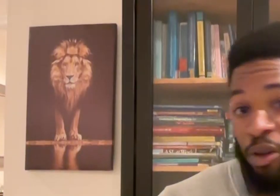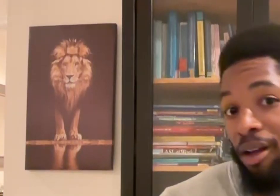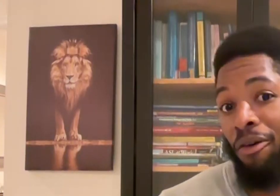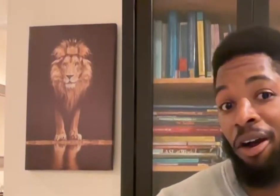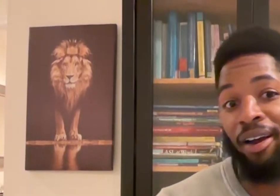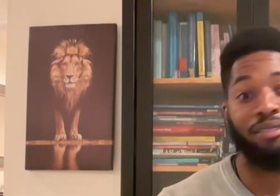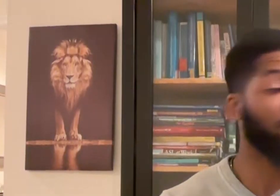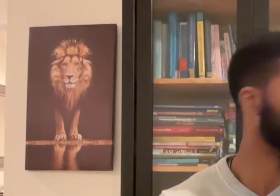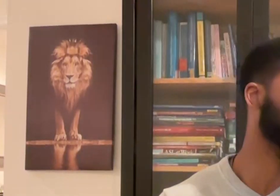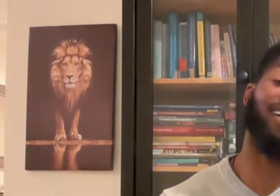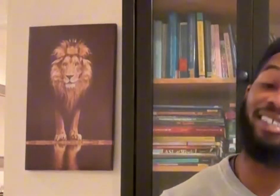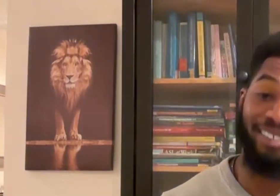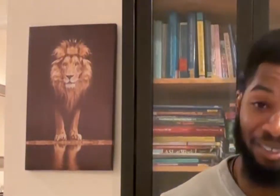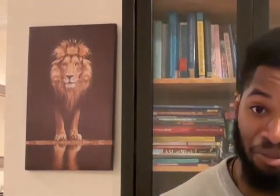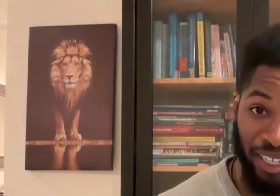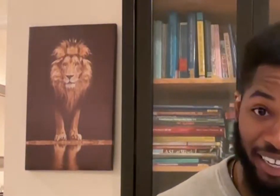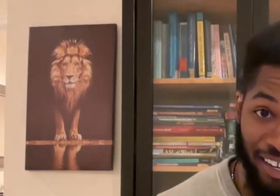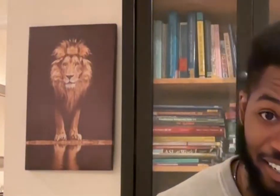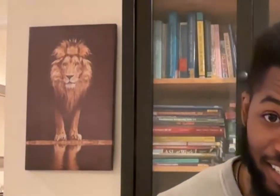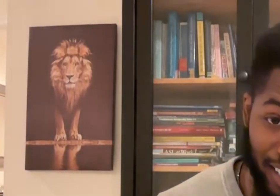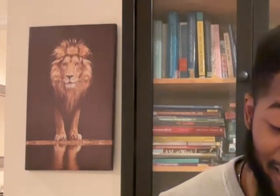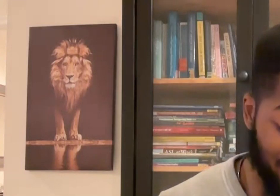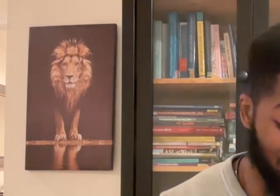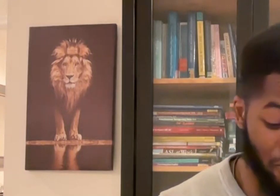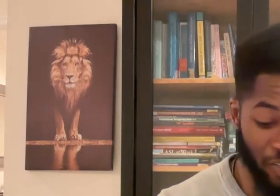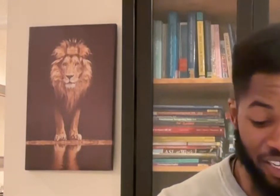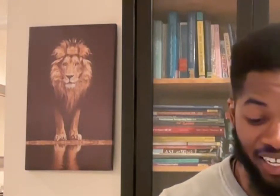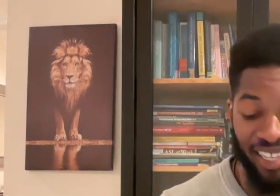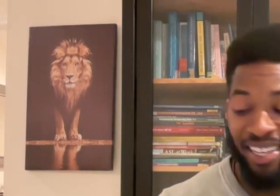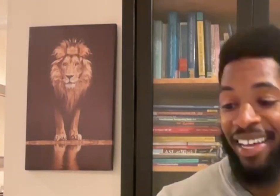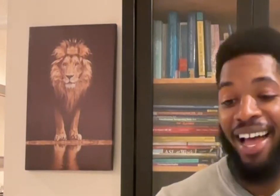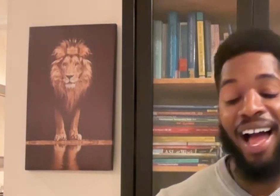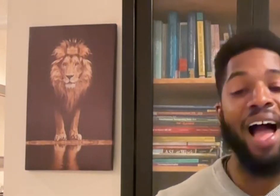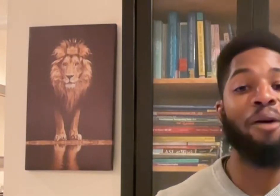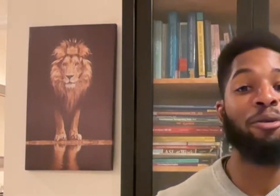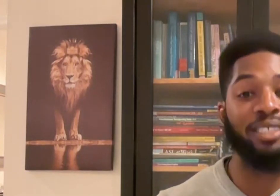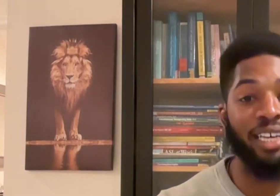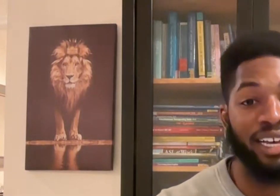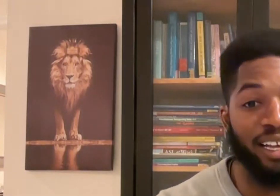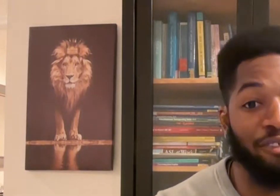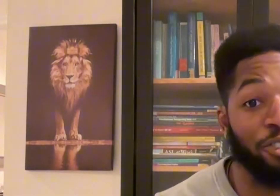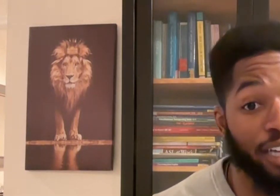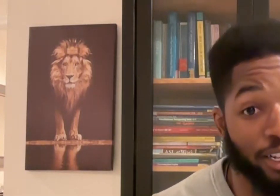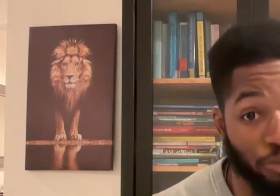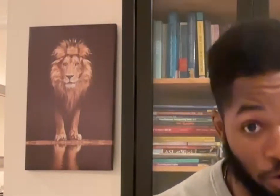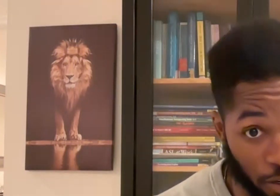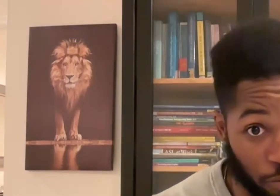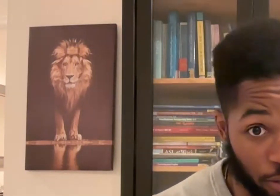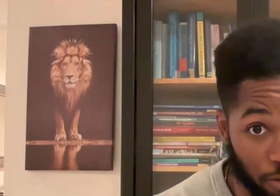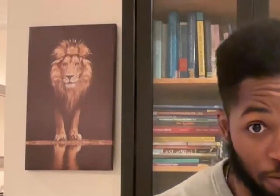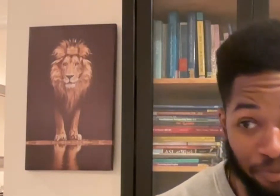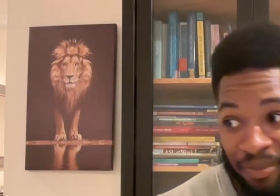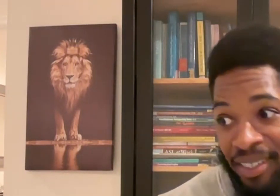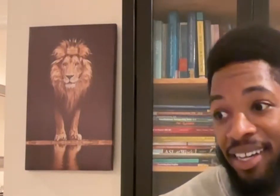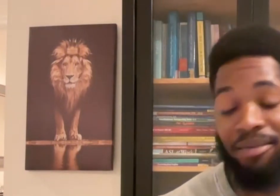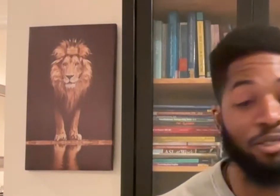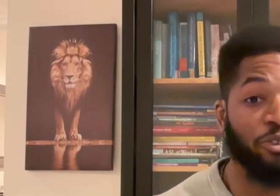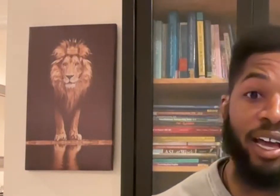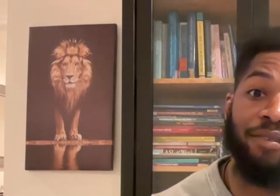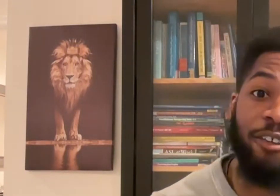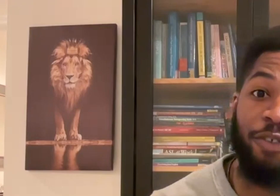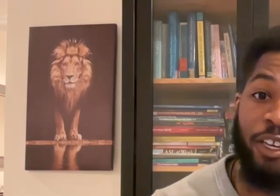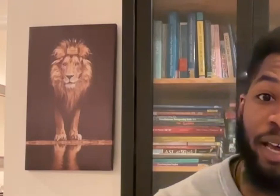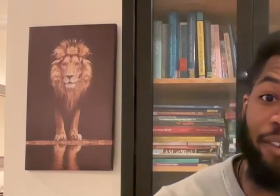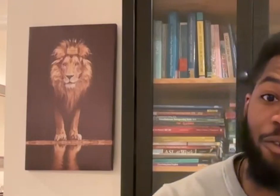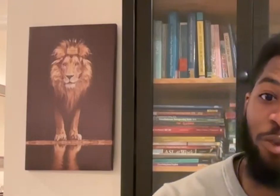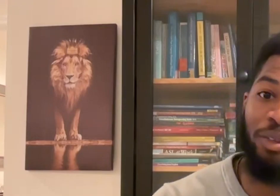Woo! All right, we done. We are done. So I will say it was nice working with you. Do